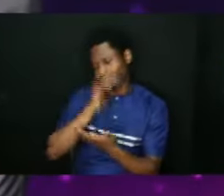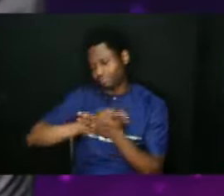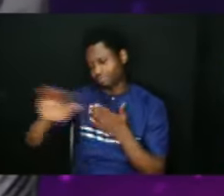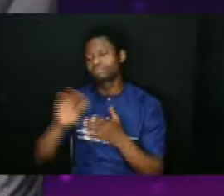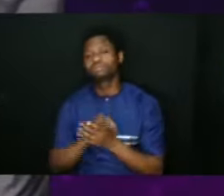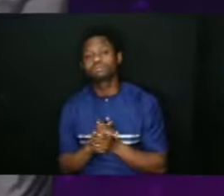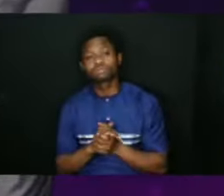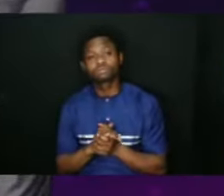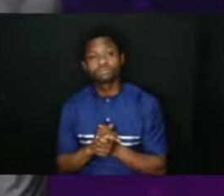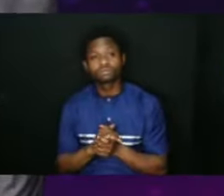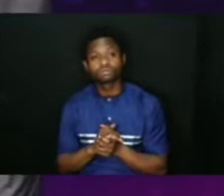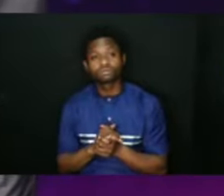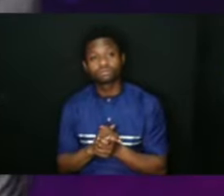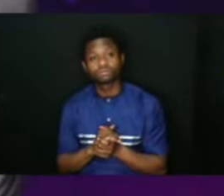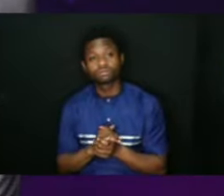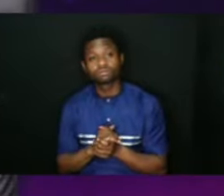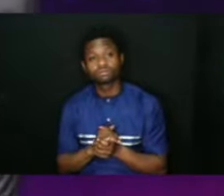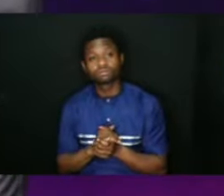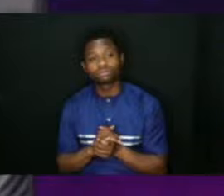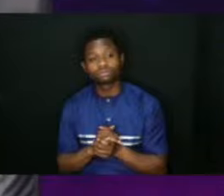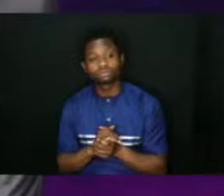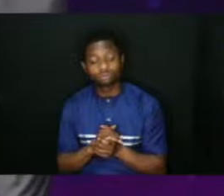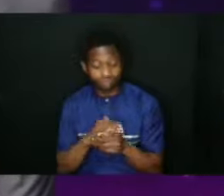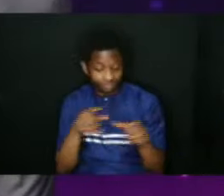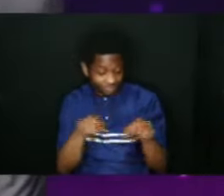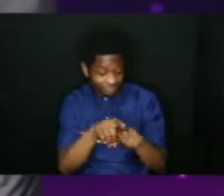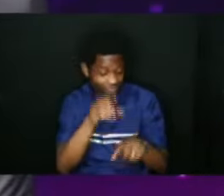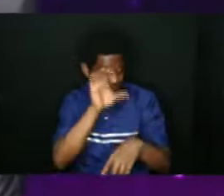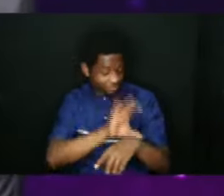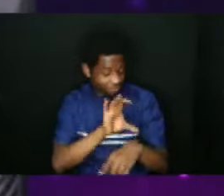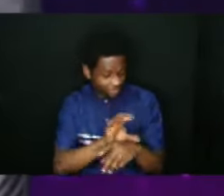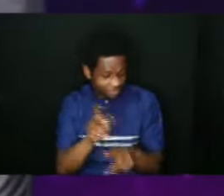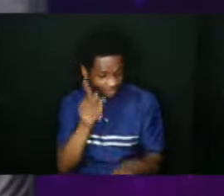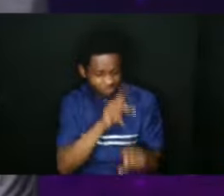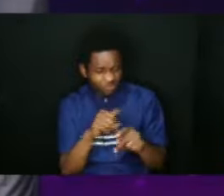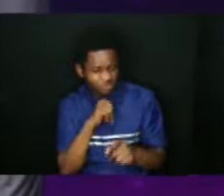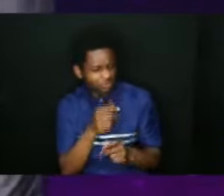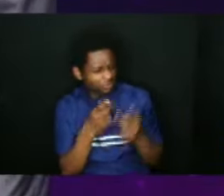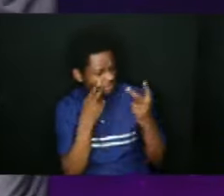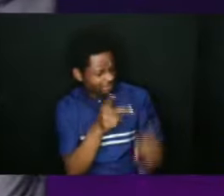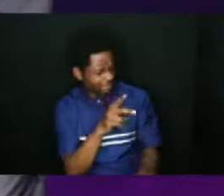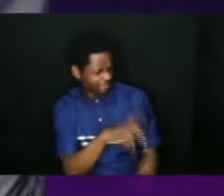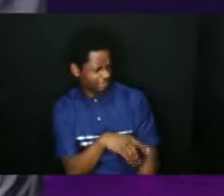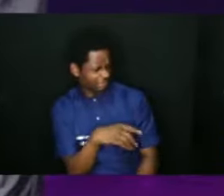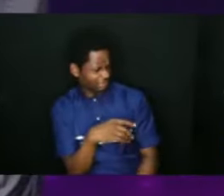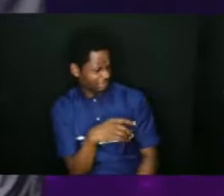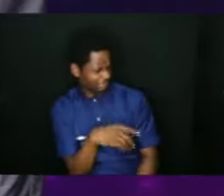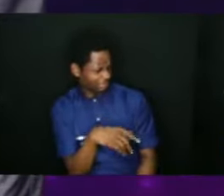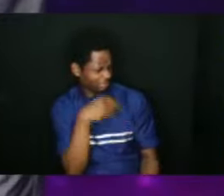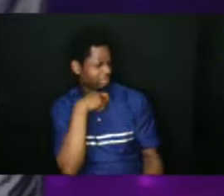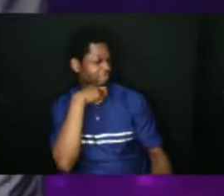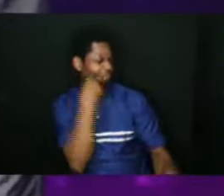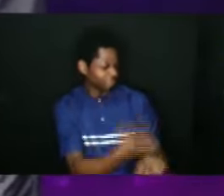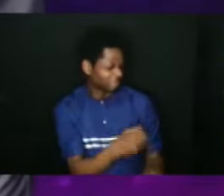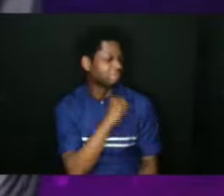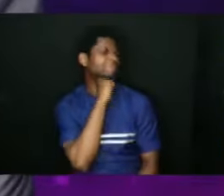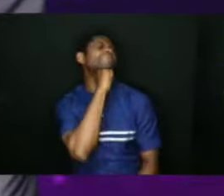church, people will not see us as complicated, complex, and composite.